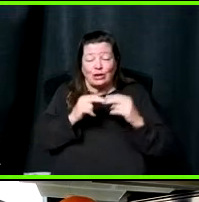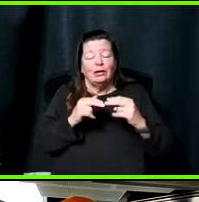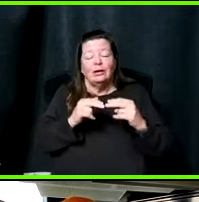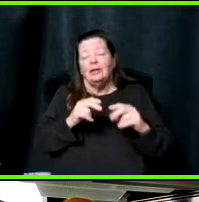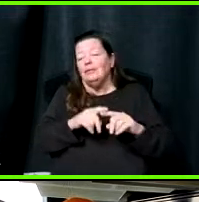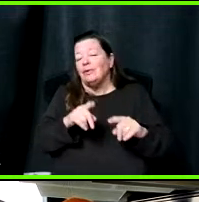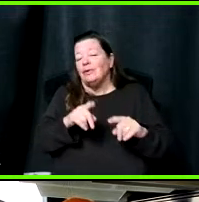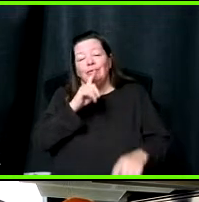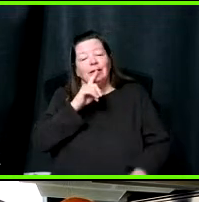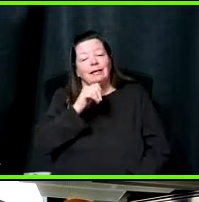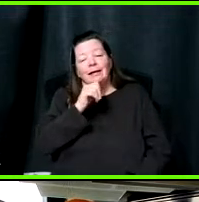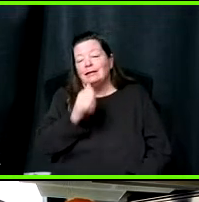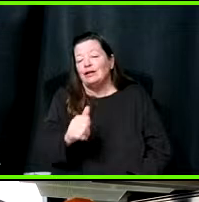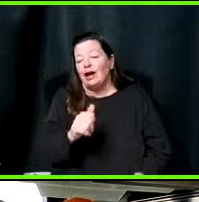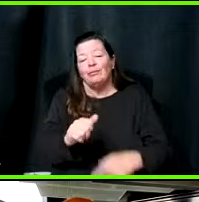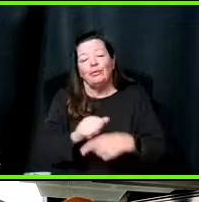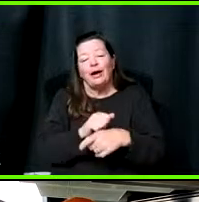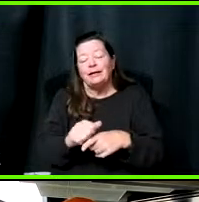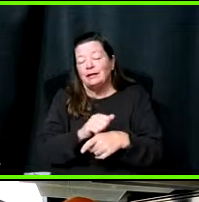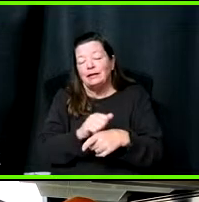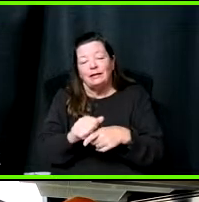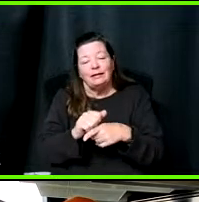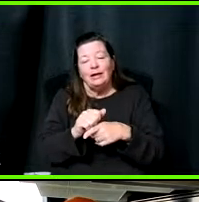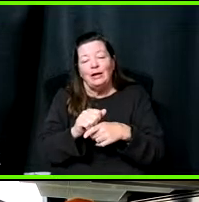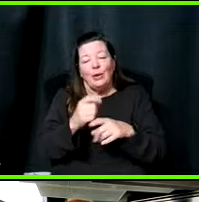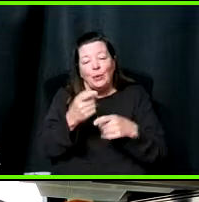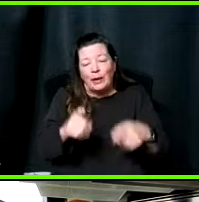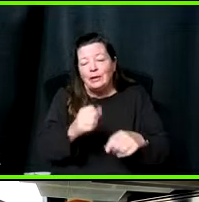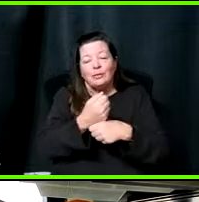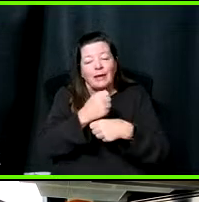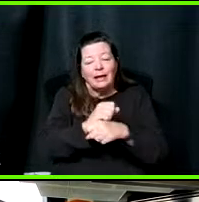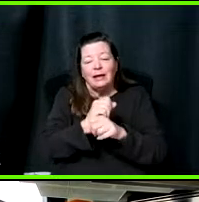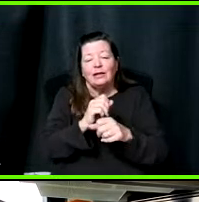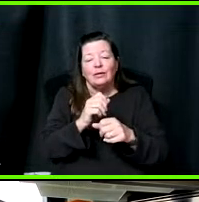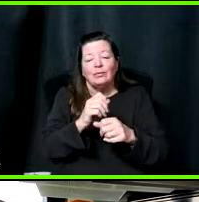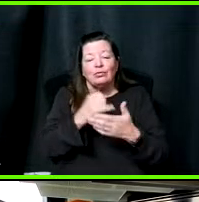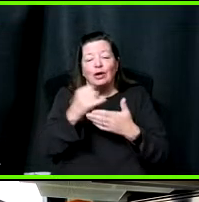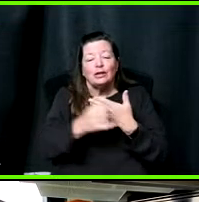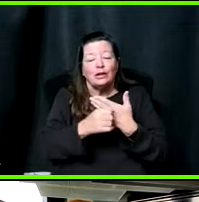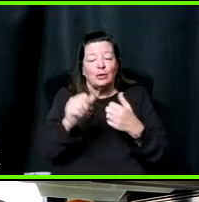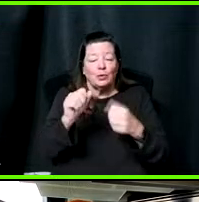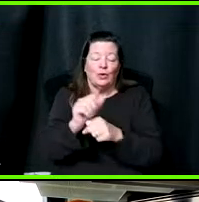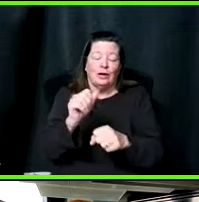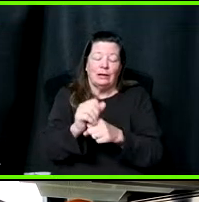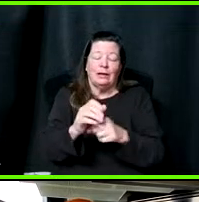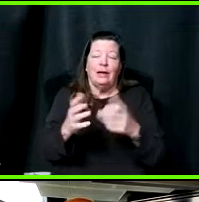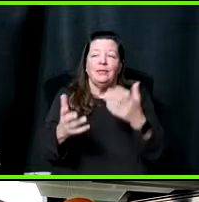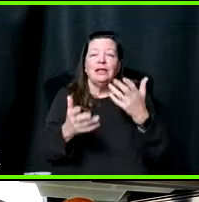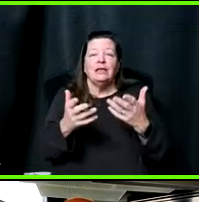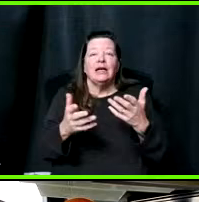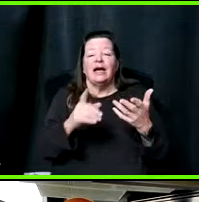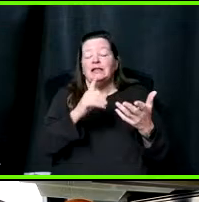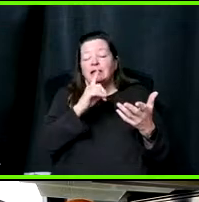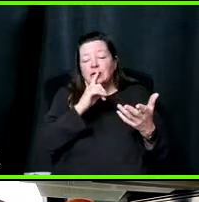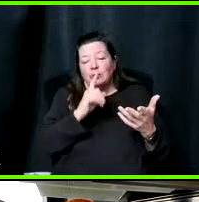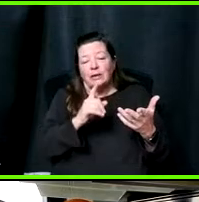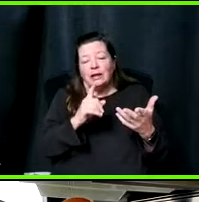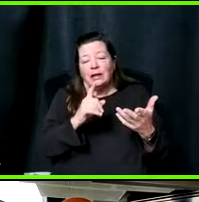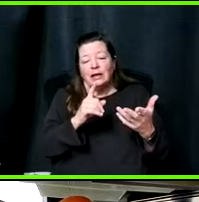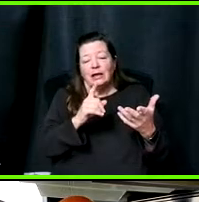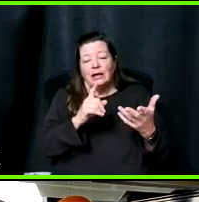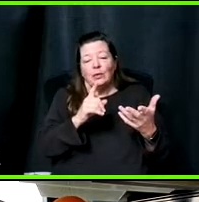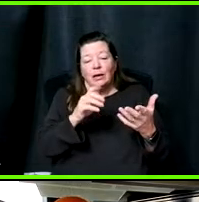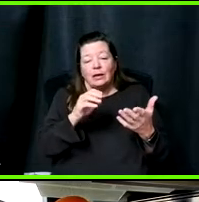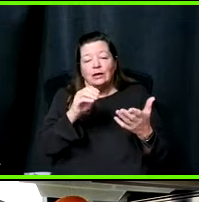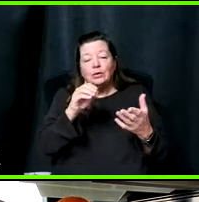a nuts and bolts of making a project work. So I just wanted to, I guess, I hate it when people say this, get that on the record